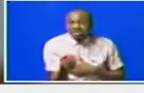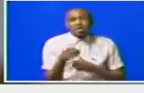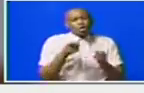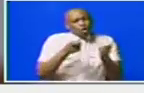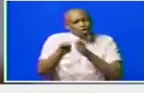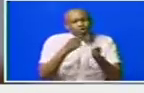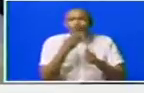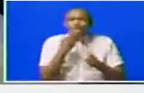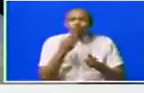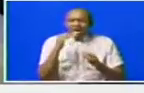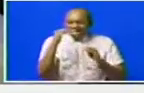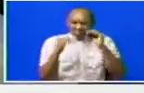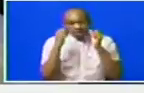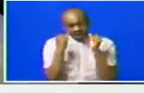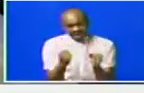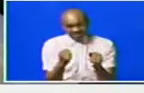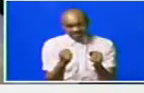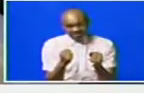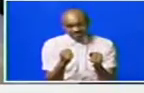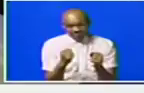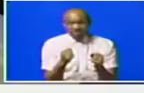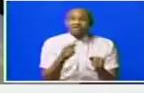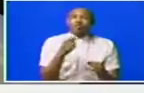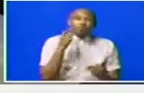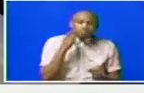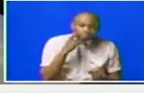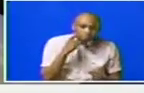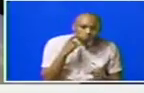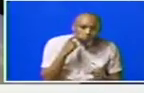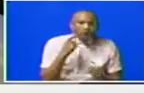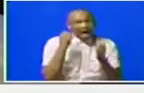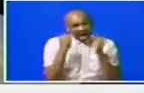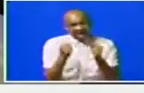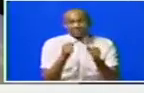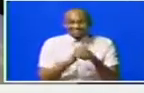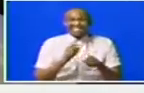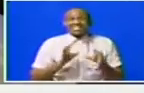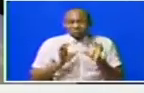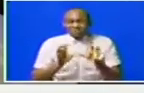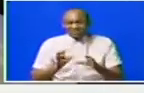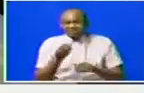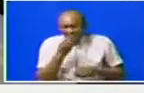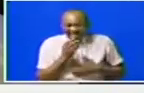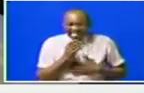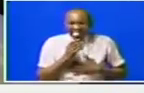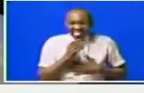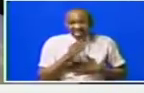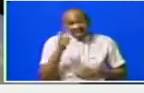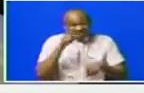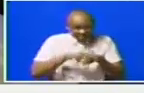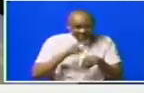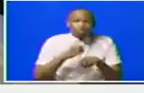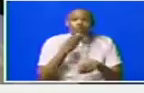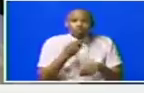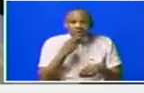was a challenge. You're told not to eat sweets. But you get tempted. So at times the sugars